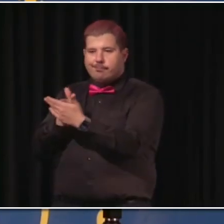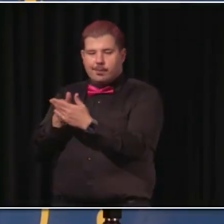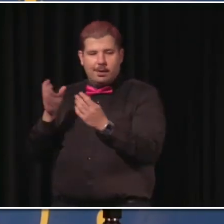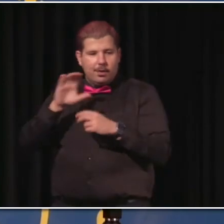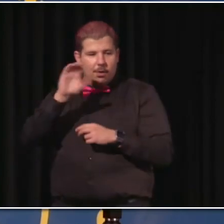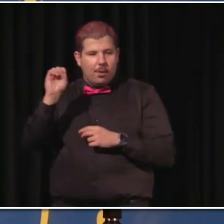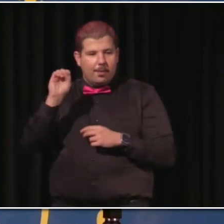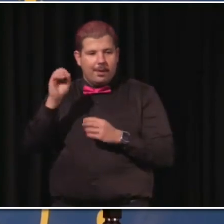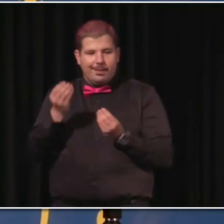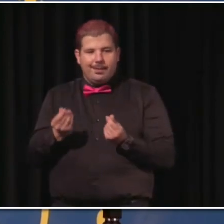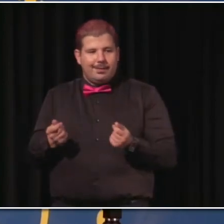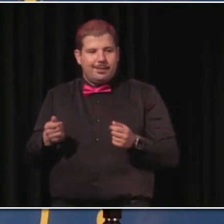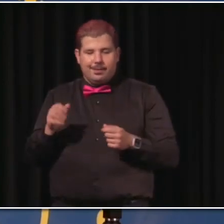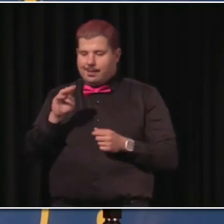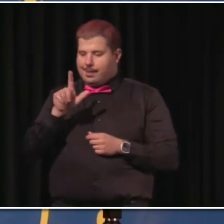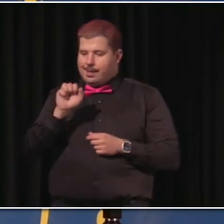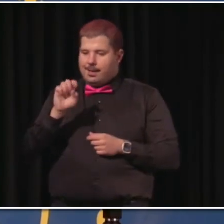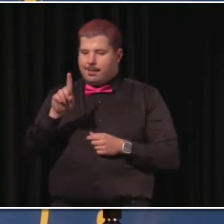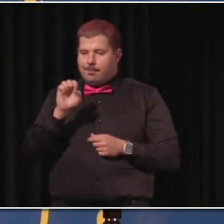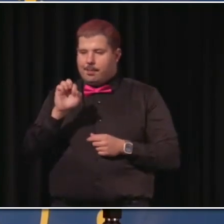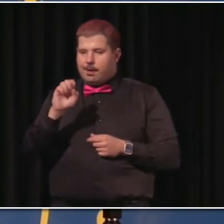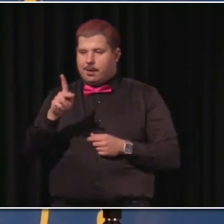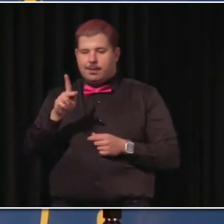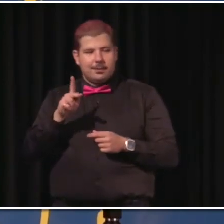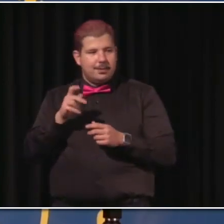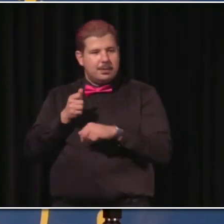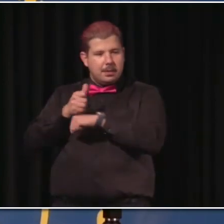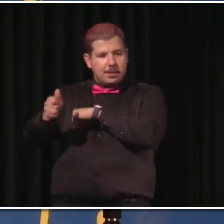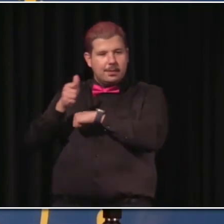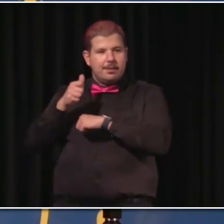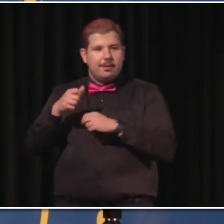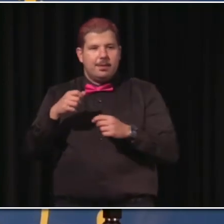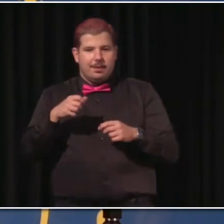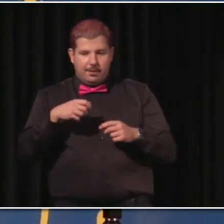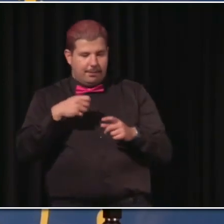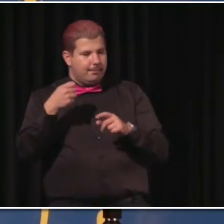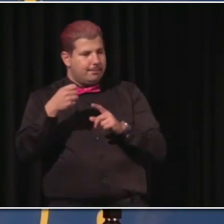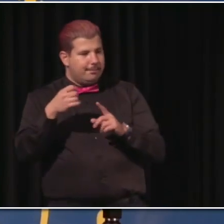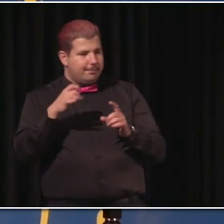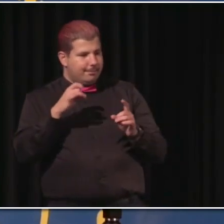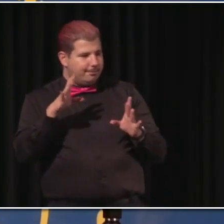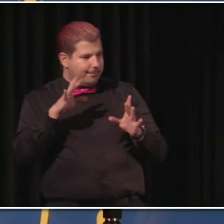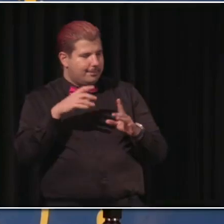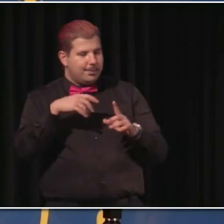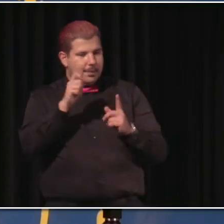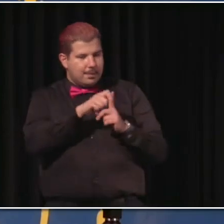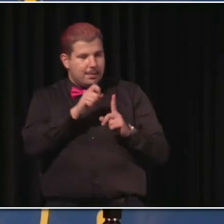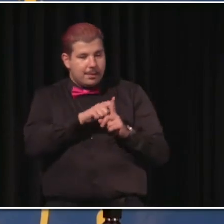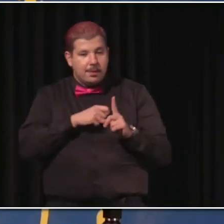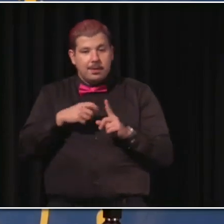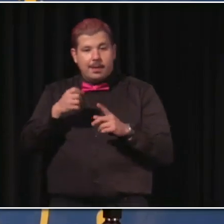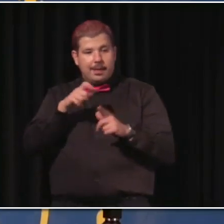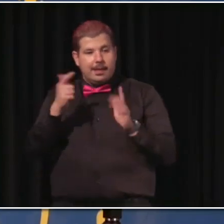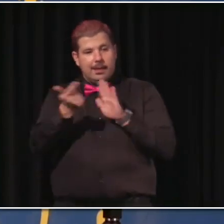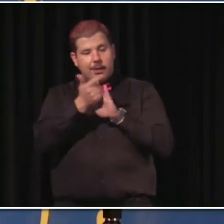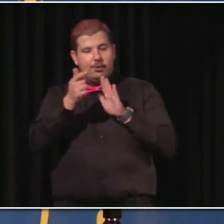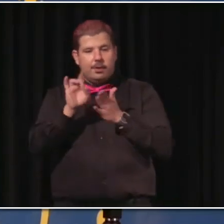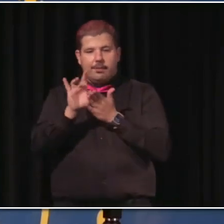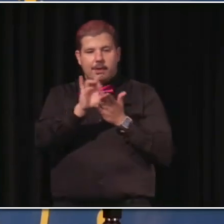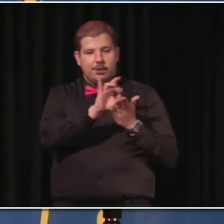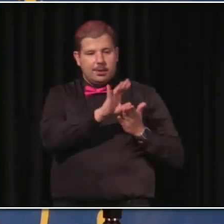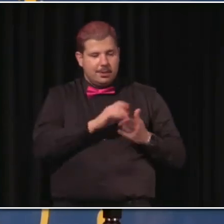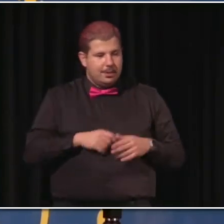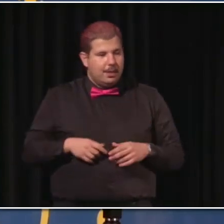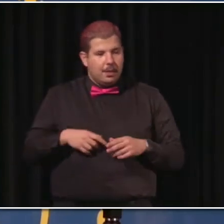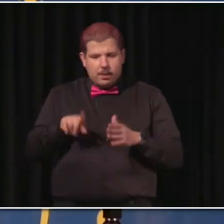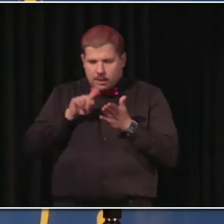landlords accused of tenant harassment, rent price fixing, and illegal evictions. And we're investigating Wall